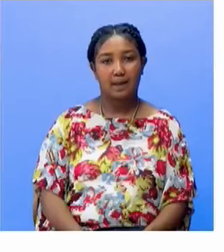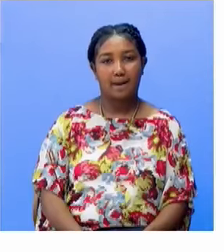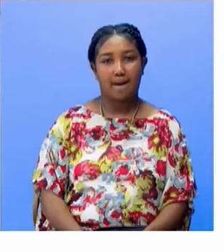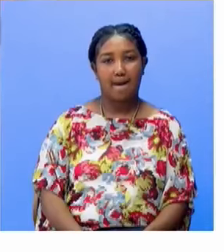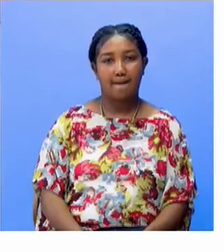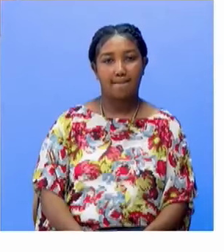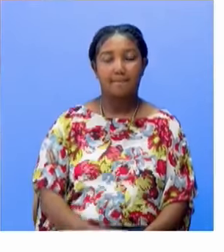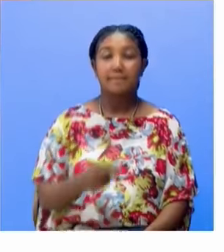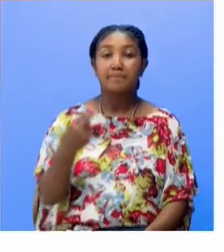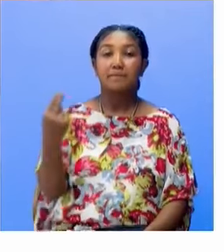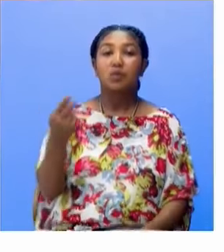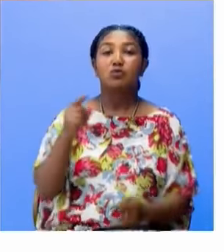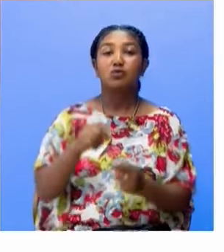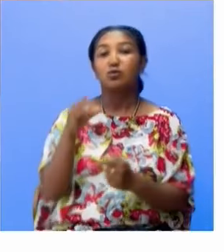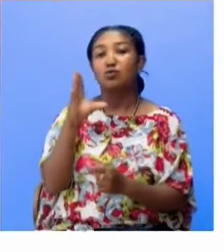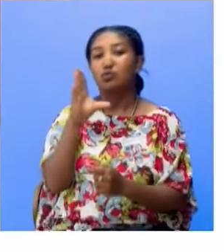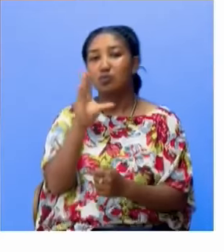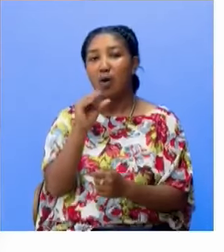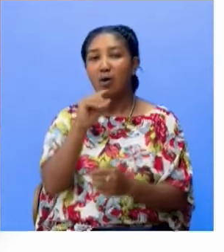talk about